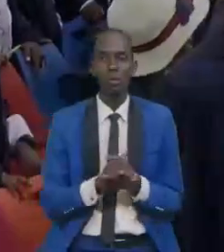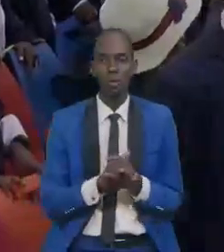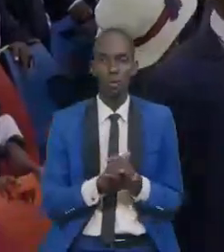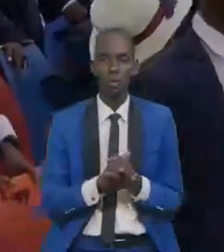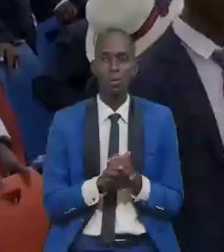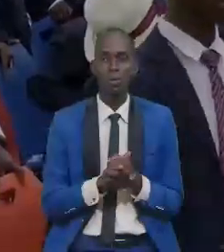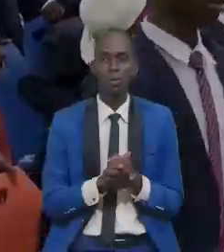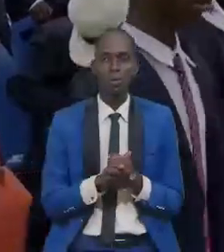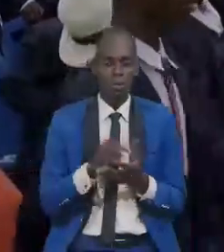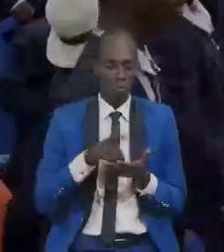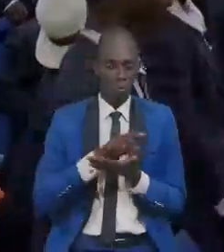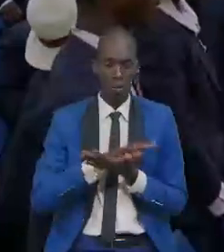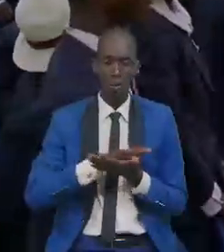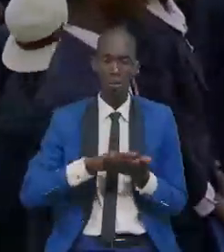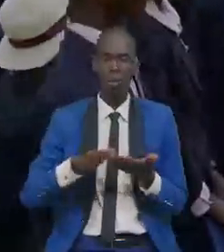purity,